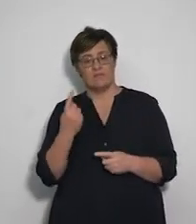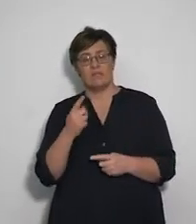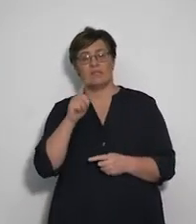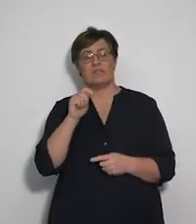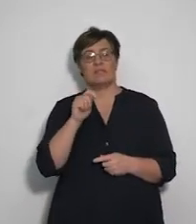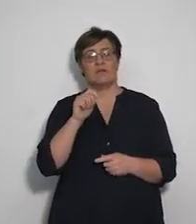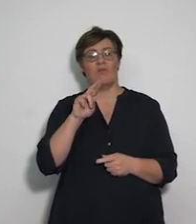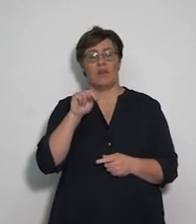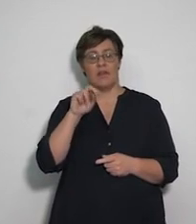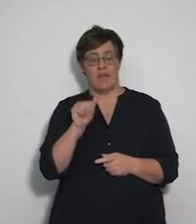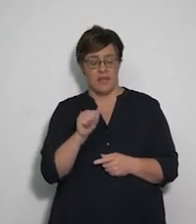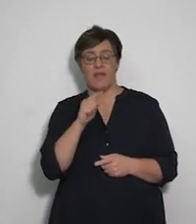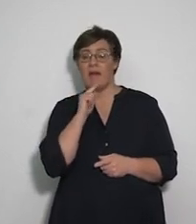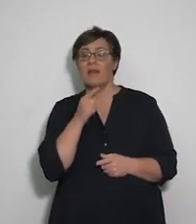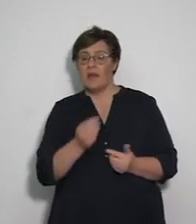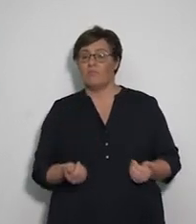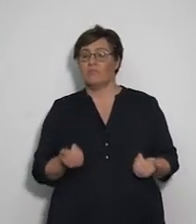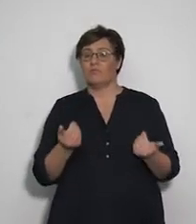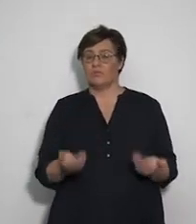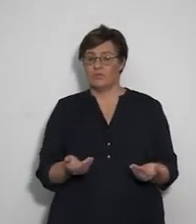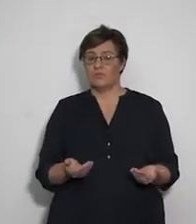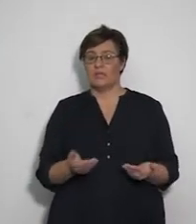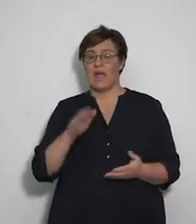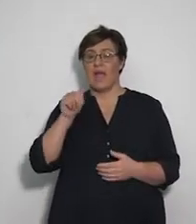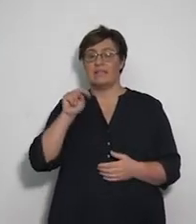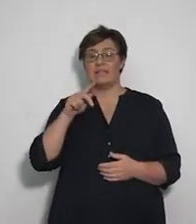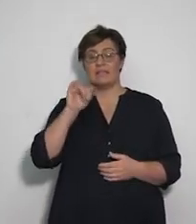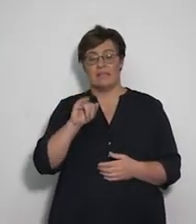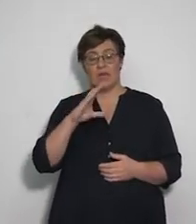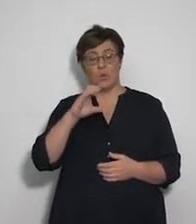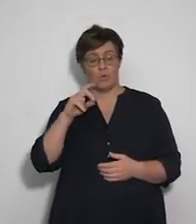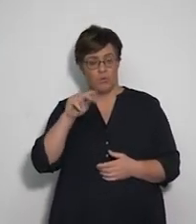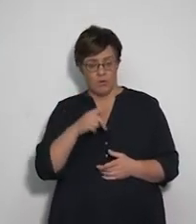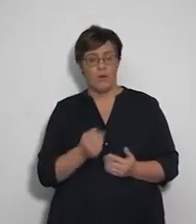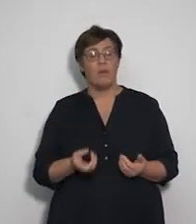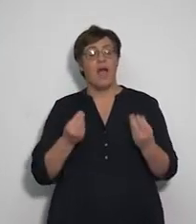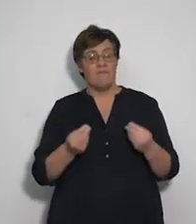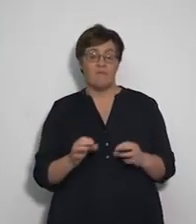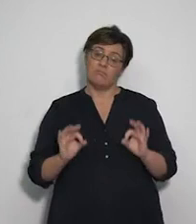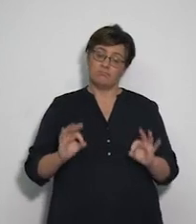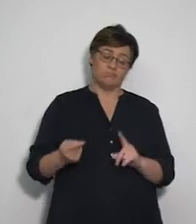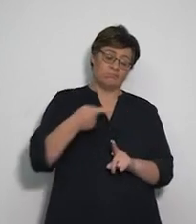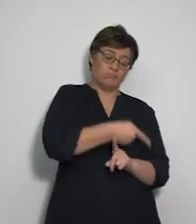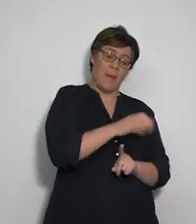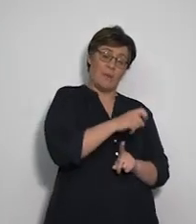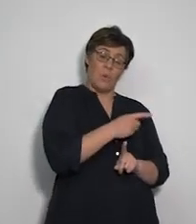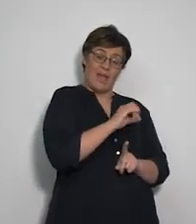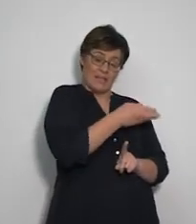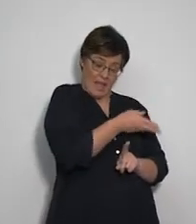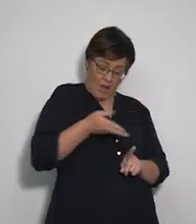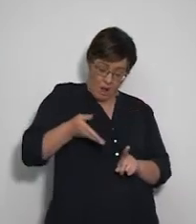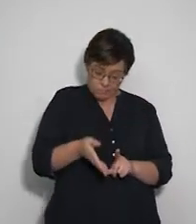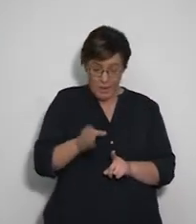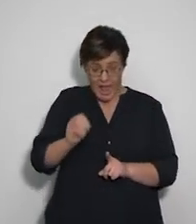tRNA and produce an anticodon that does not carry the initial amino acid that